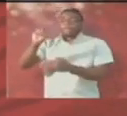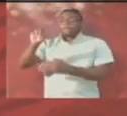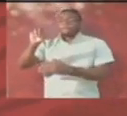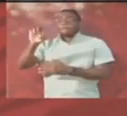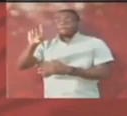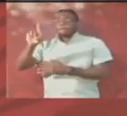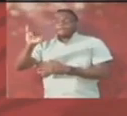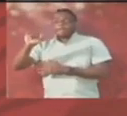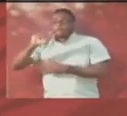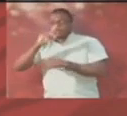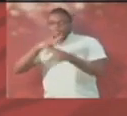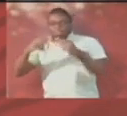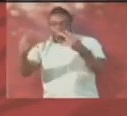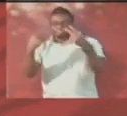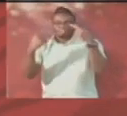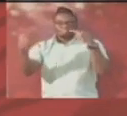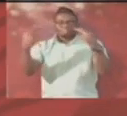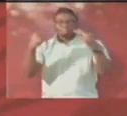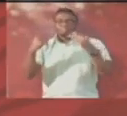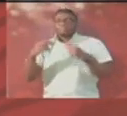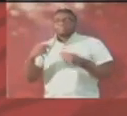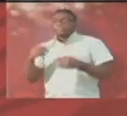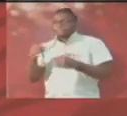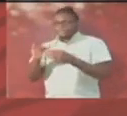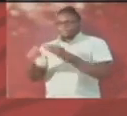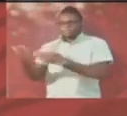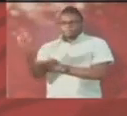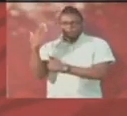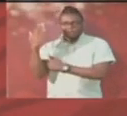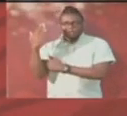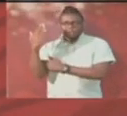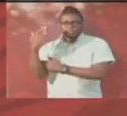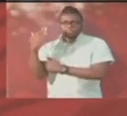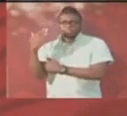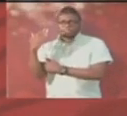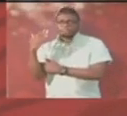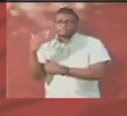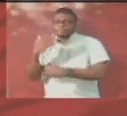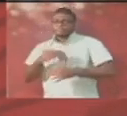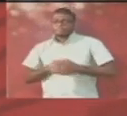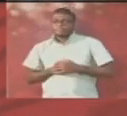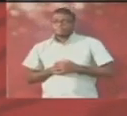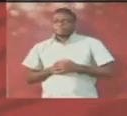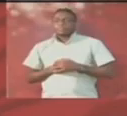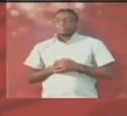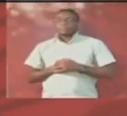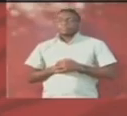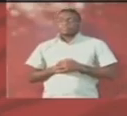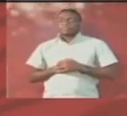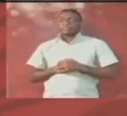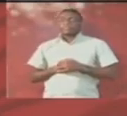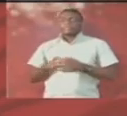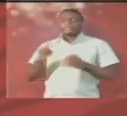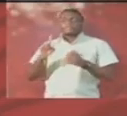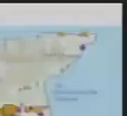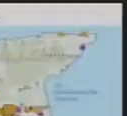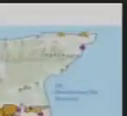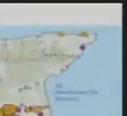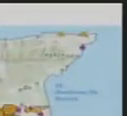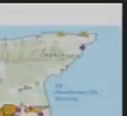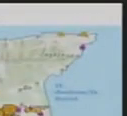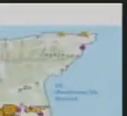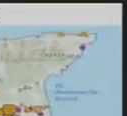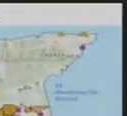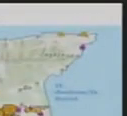morning. I say a special good morning to you all. As we move into my second slide, which will be my first map this morning,